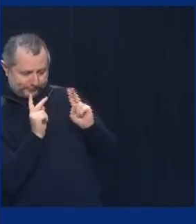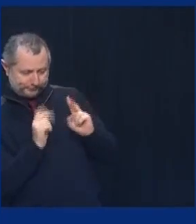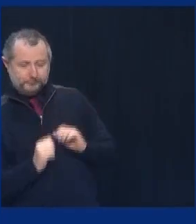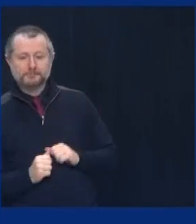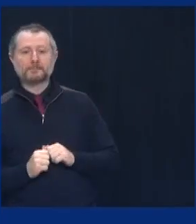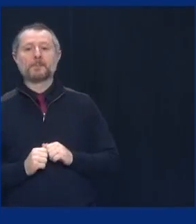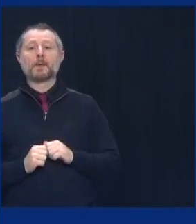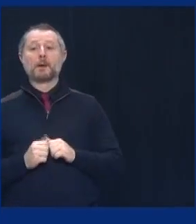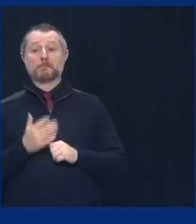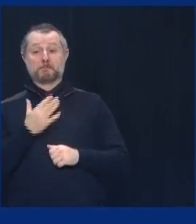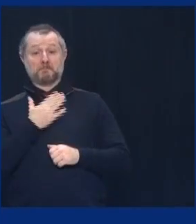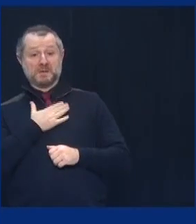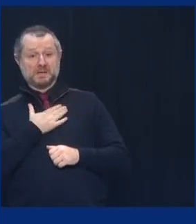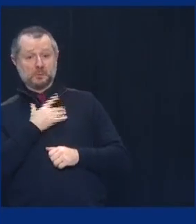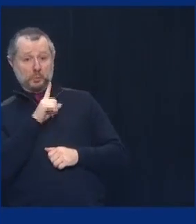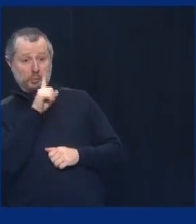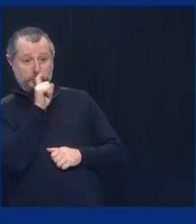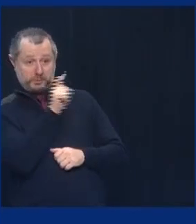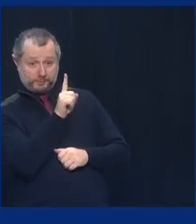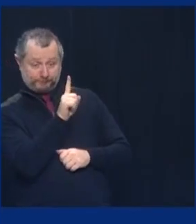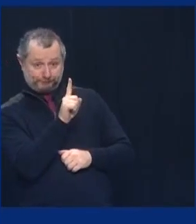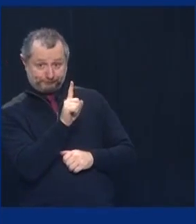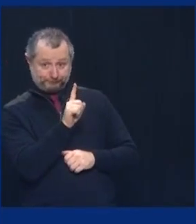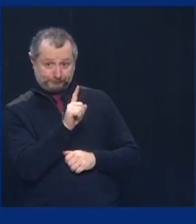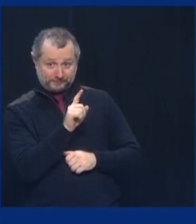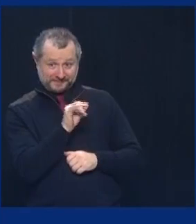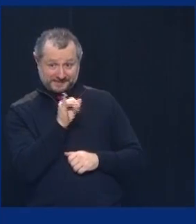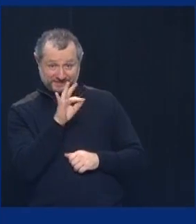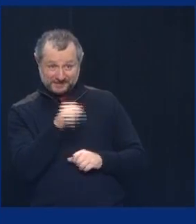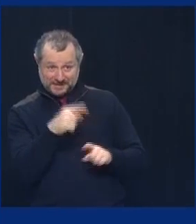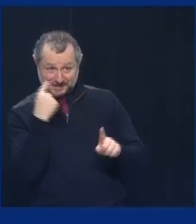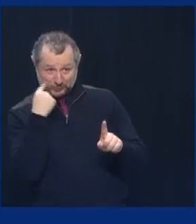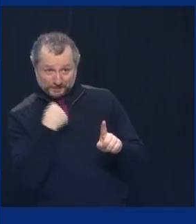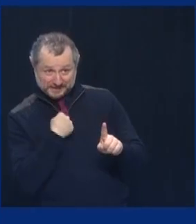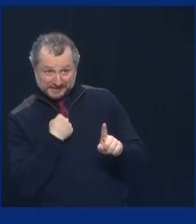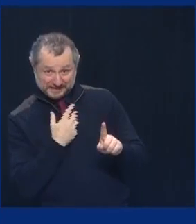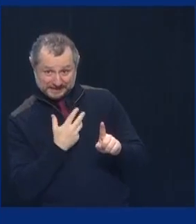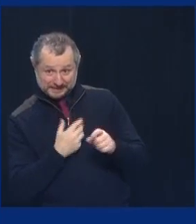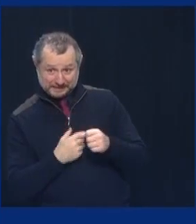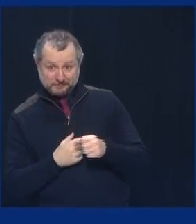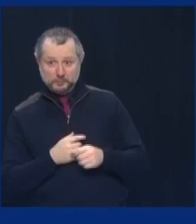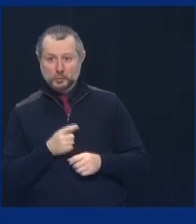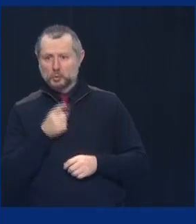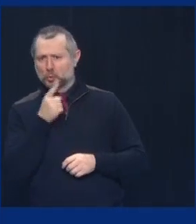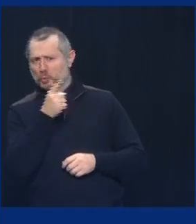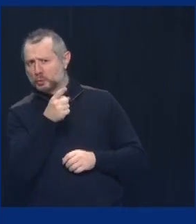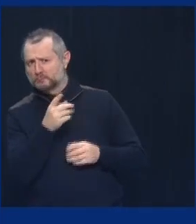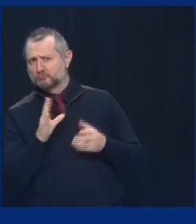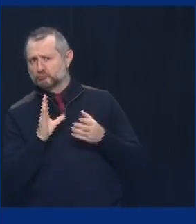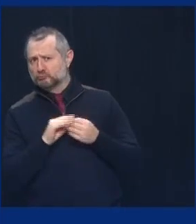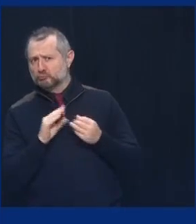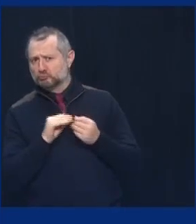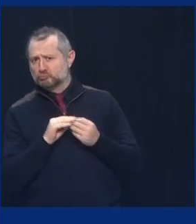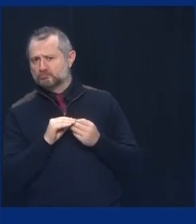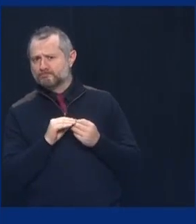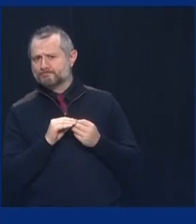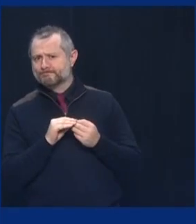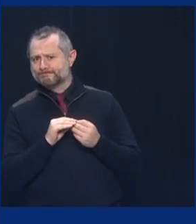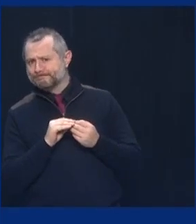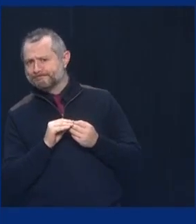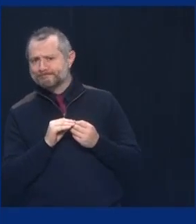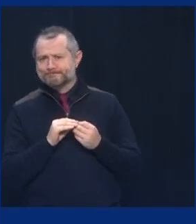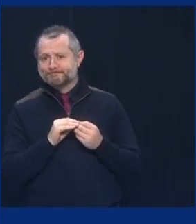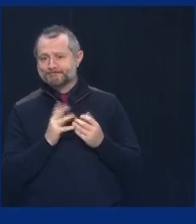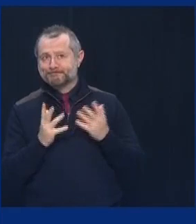My question, if you can still hear me, is about when you've discussed that we're not in